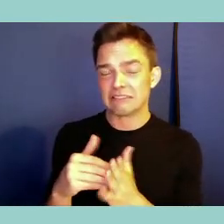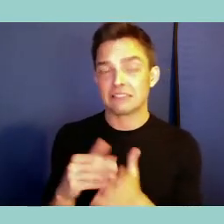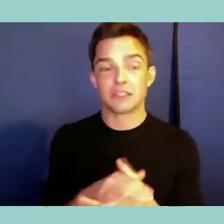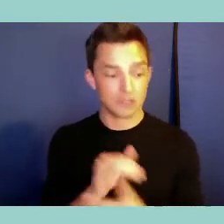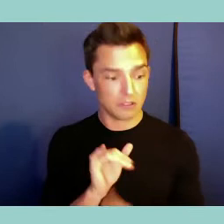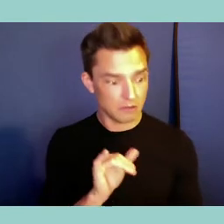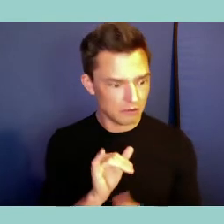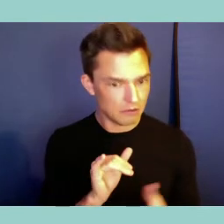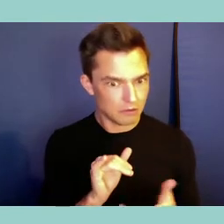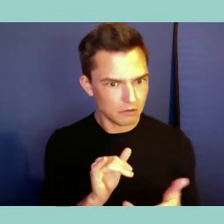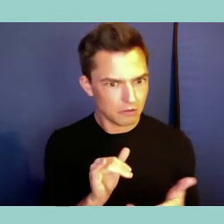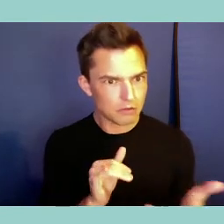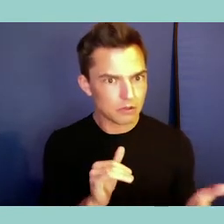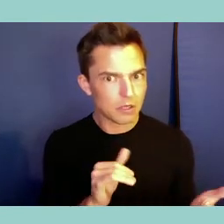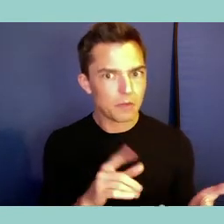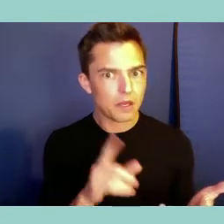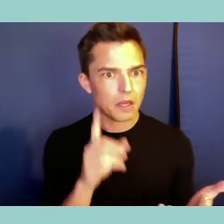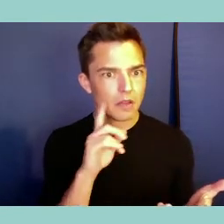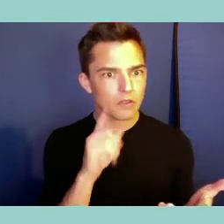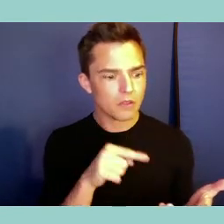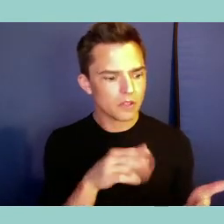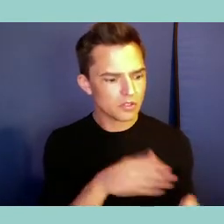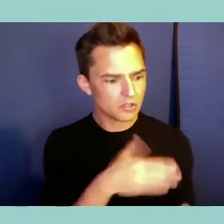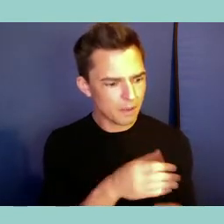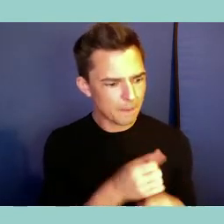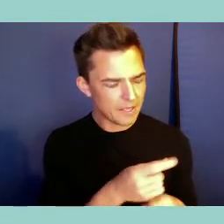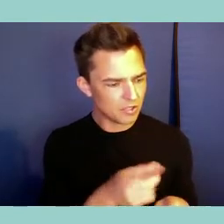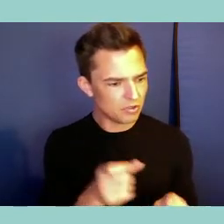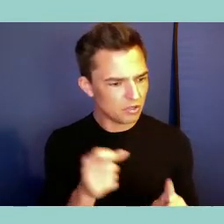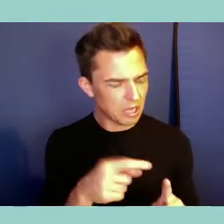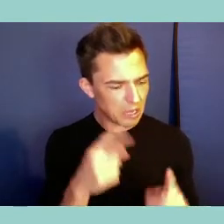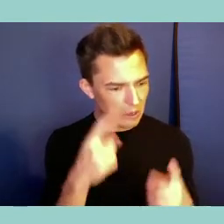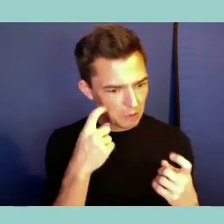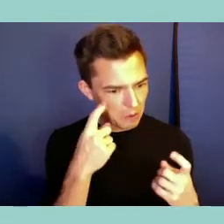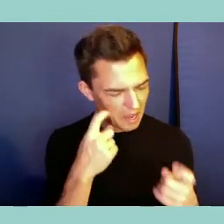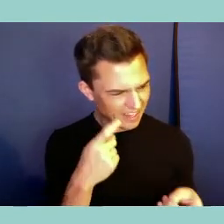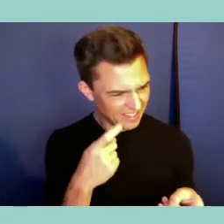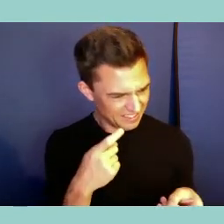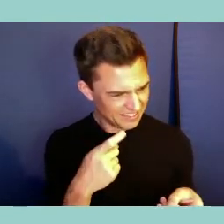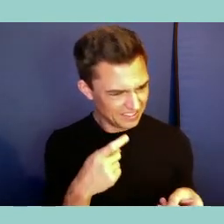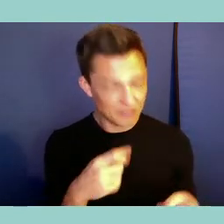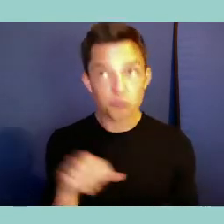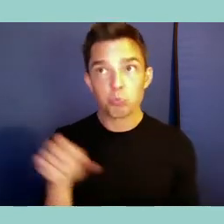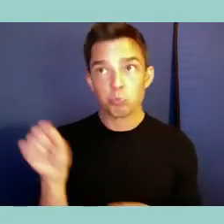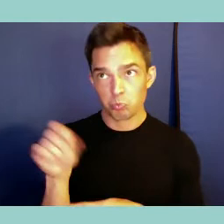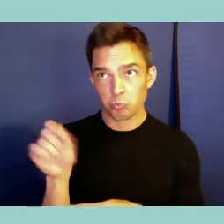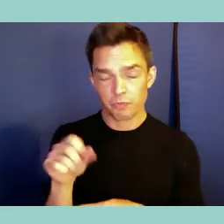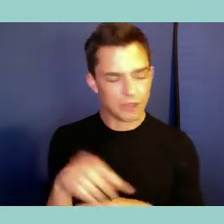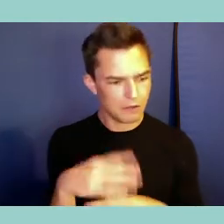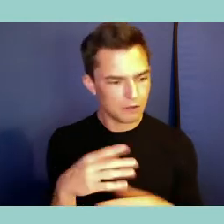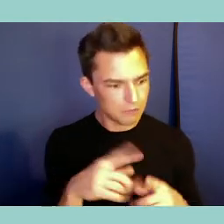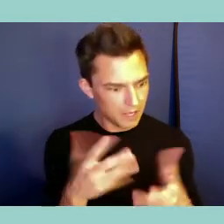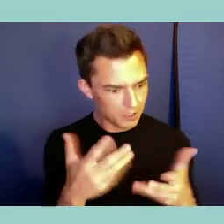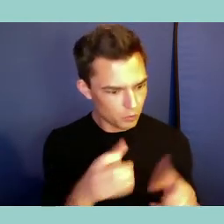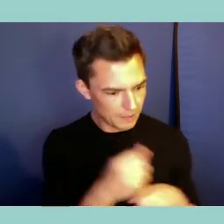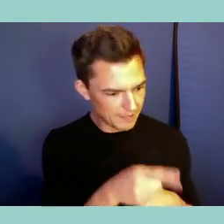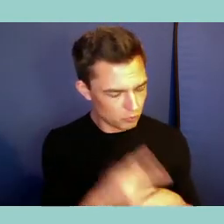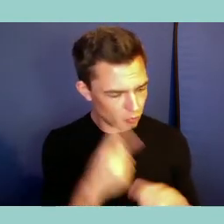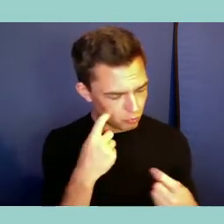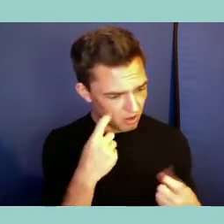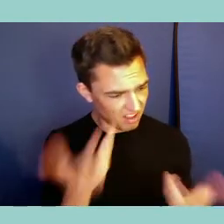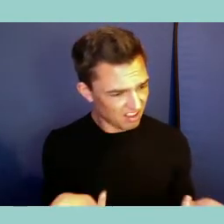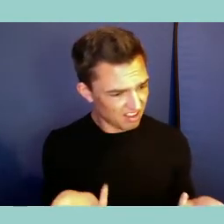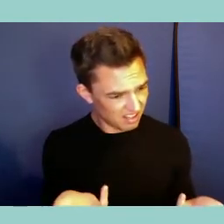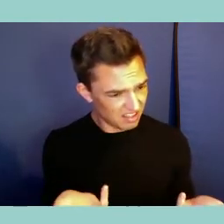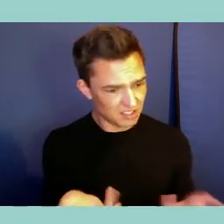again. And I said, but isn't the song what's making you cry? And he nodded and I said, but I